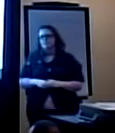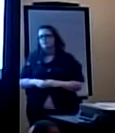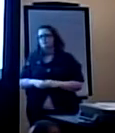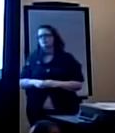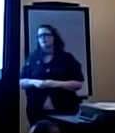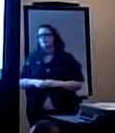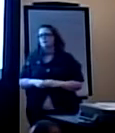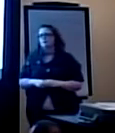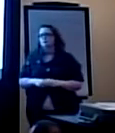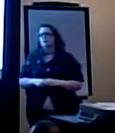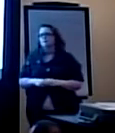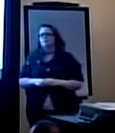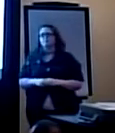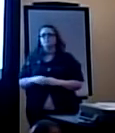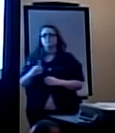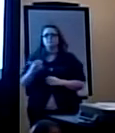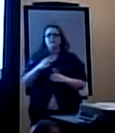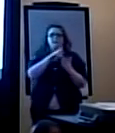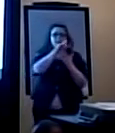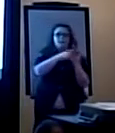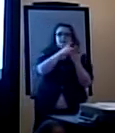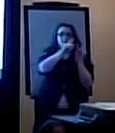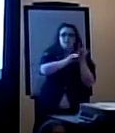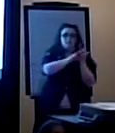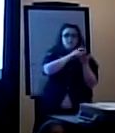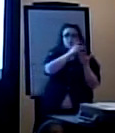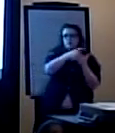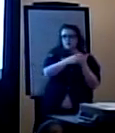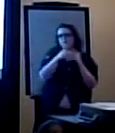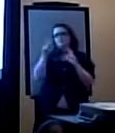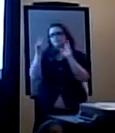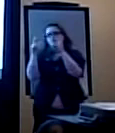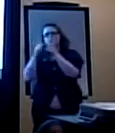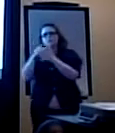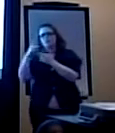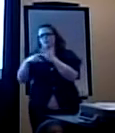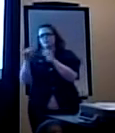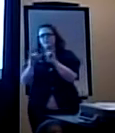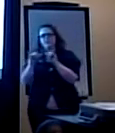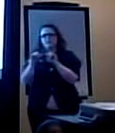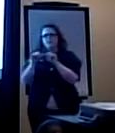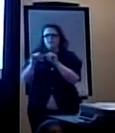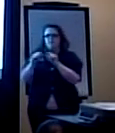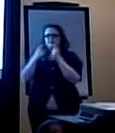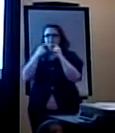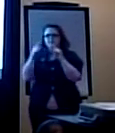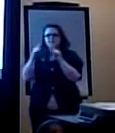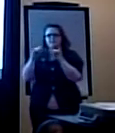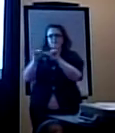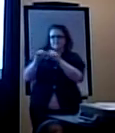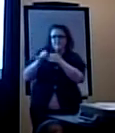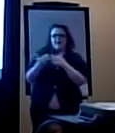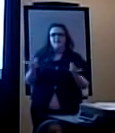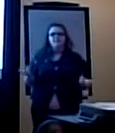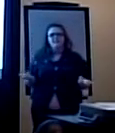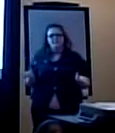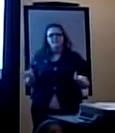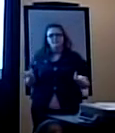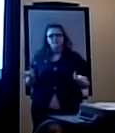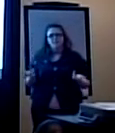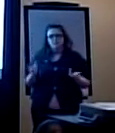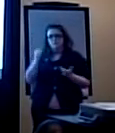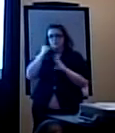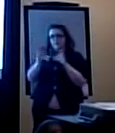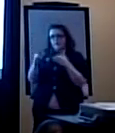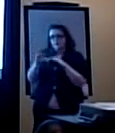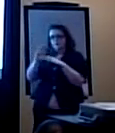program, but it's the same thing for a computer program. How are you going to know you're having a long-term success? Or as you as practitioners, we want to use this program in our